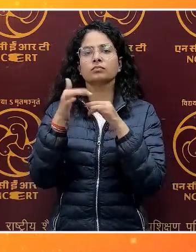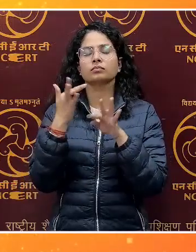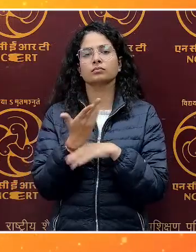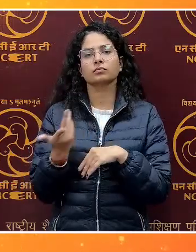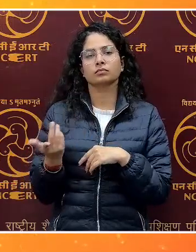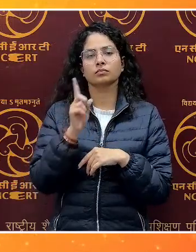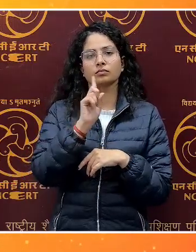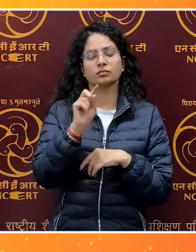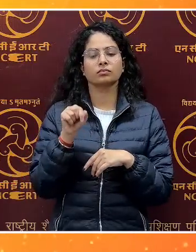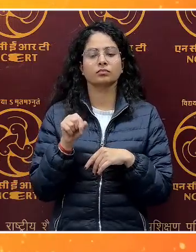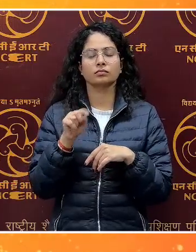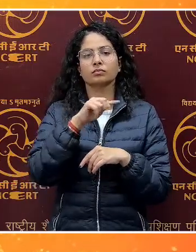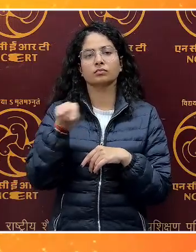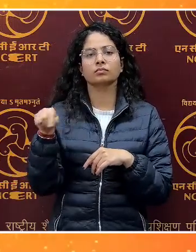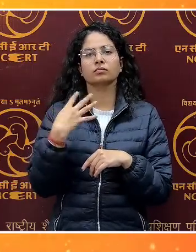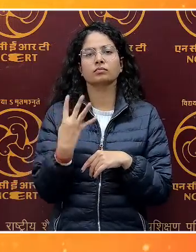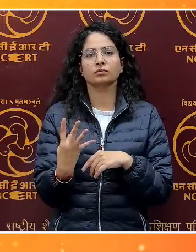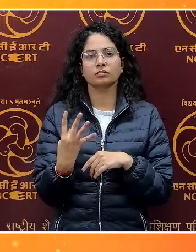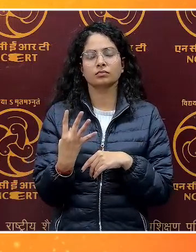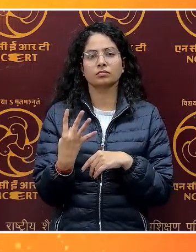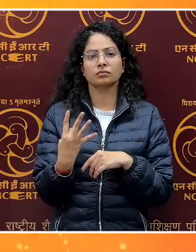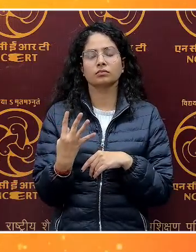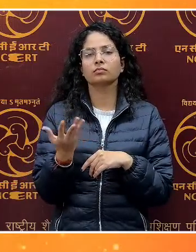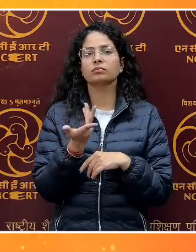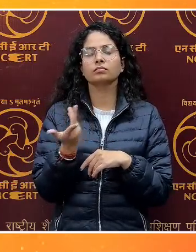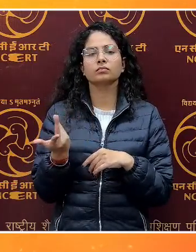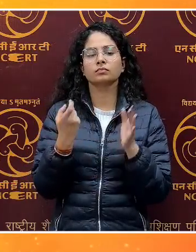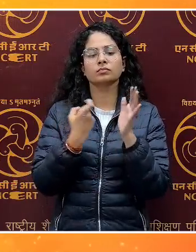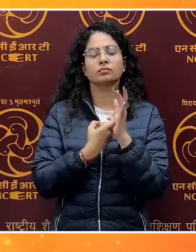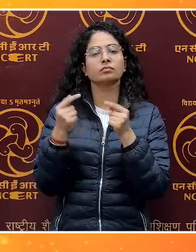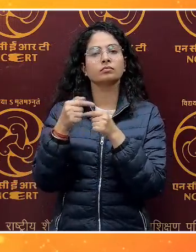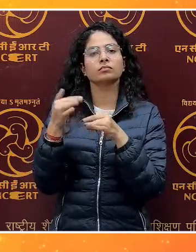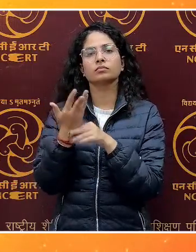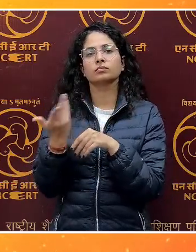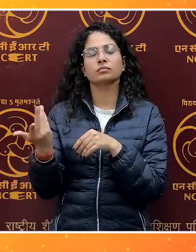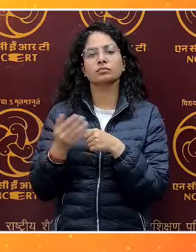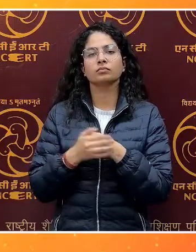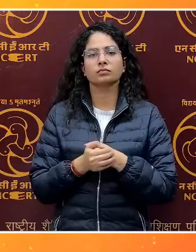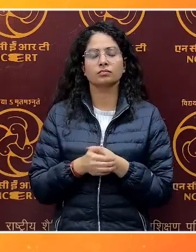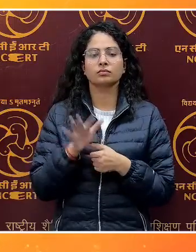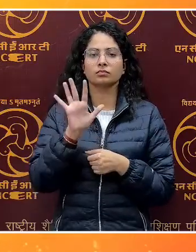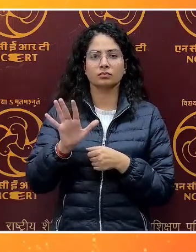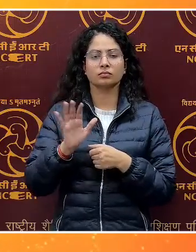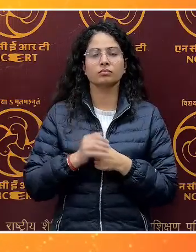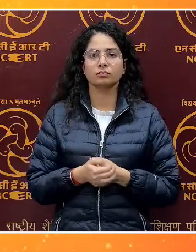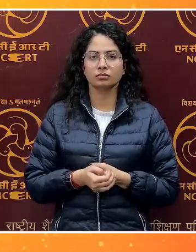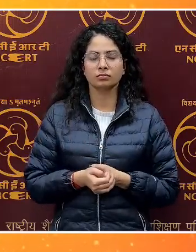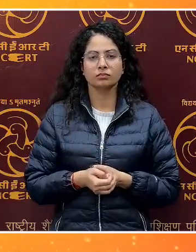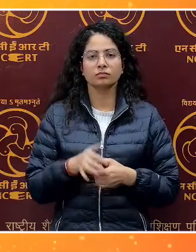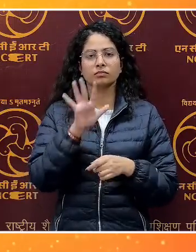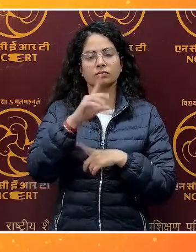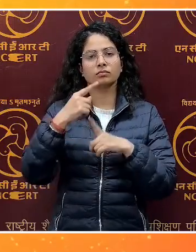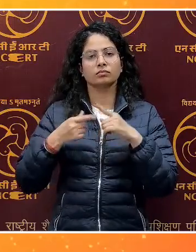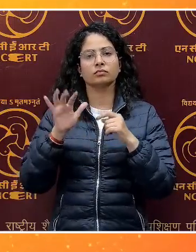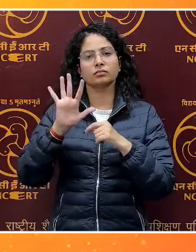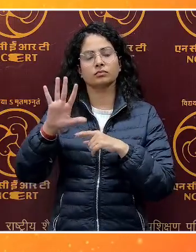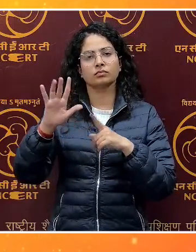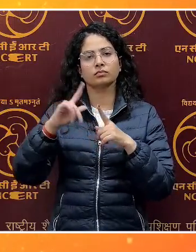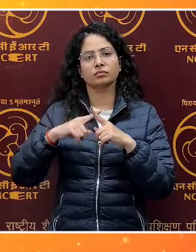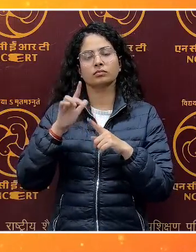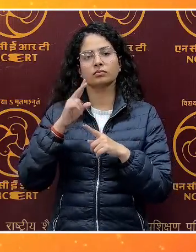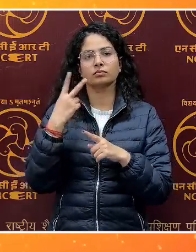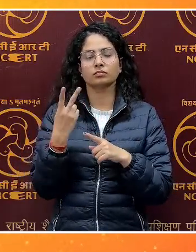to 1/4 of, what is the radius of the cone? It is 5. So, 5 into 5 into